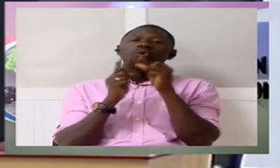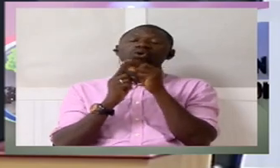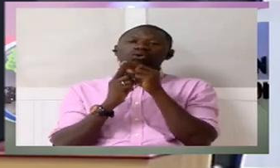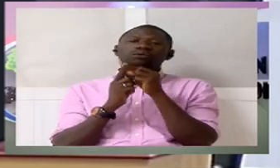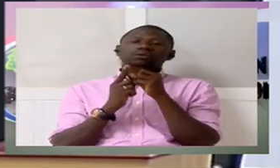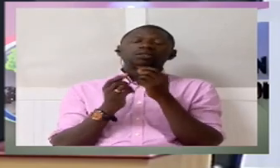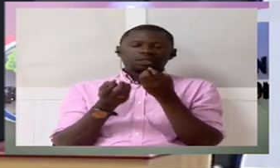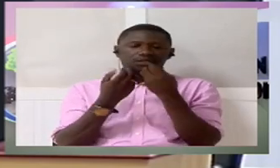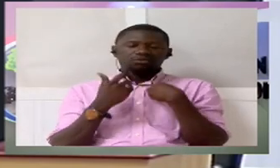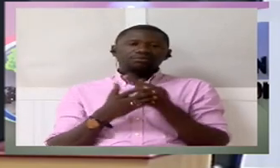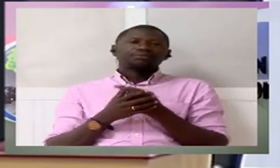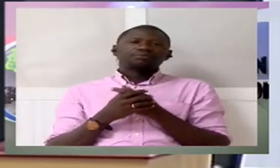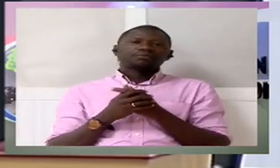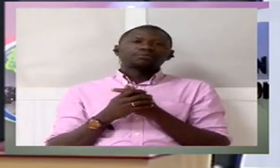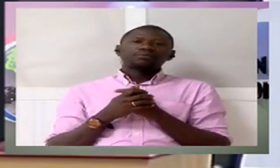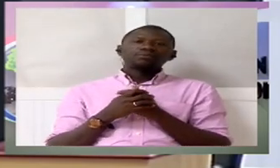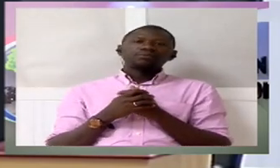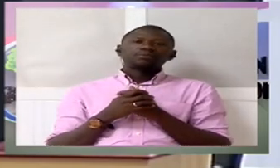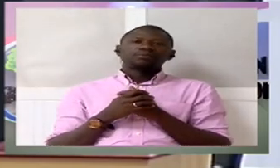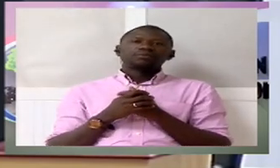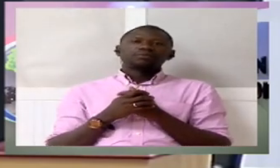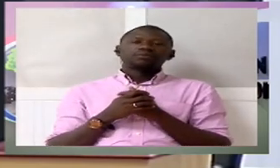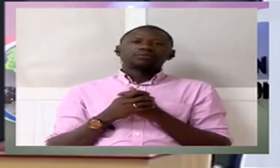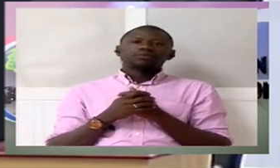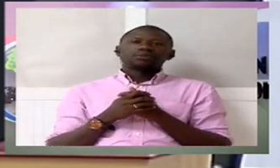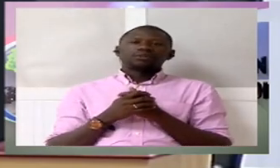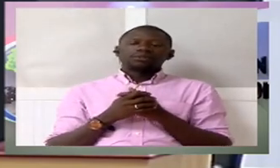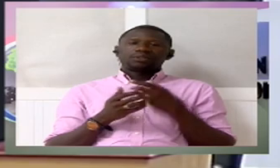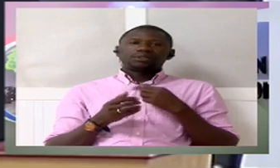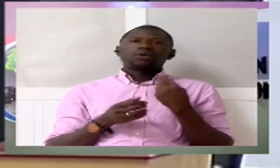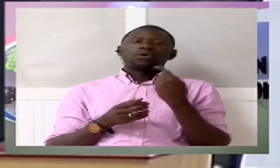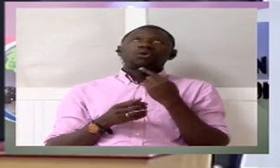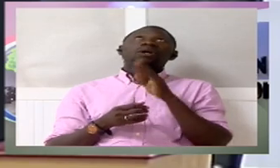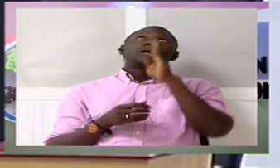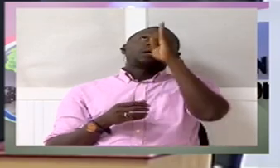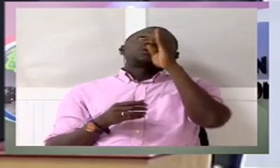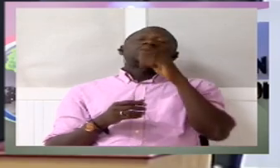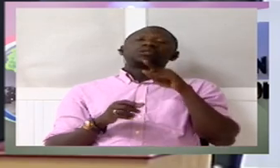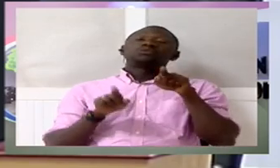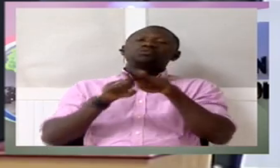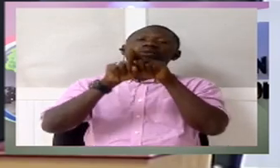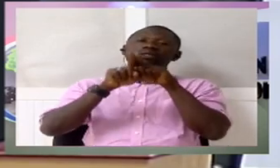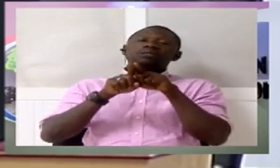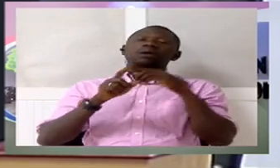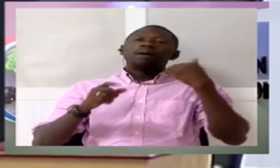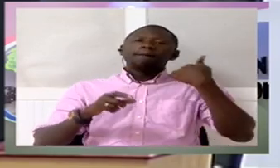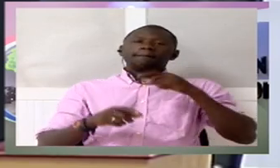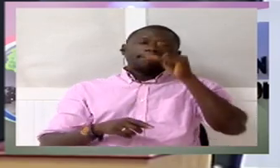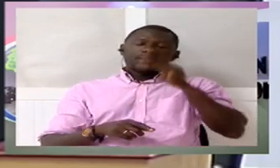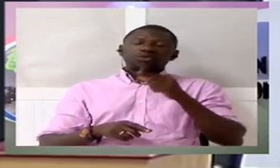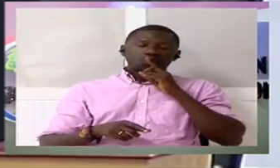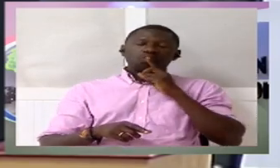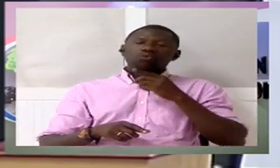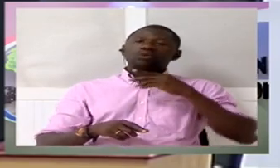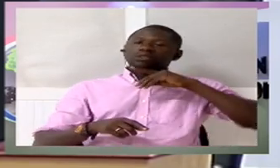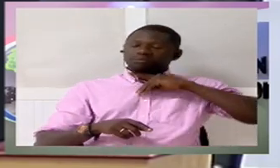He said that to me. Inna Allah ma sabiruna. Allah ni sabar lalem. Inna Allah ma sabiruna. Inna Allah ma sabirun, that